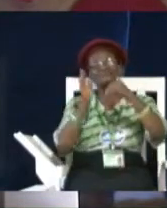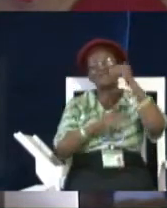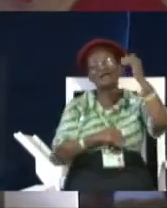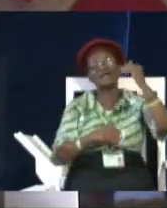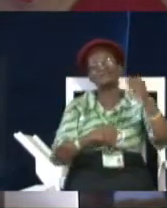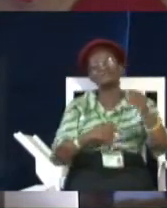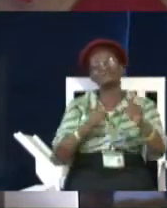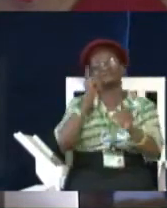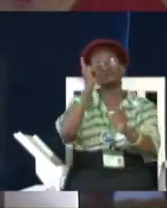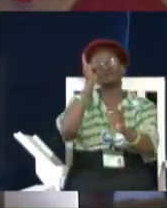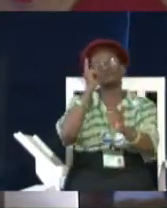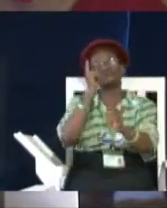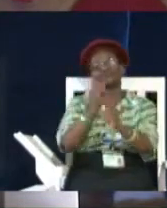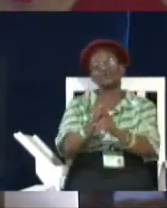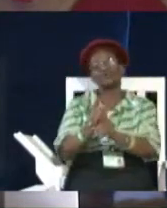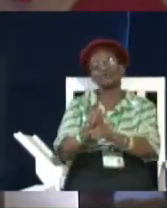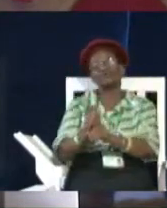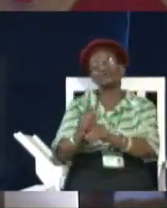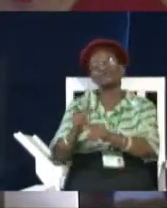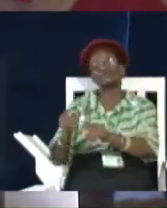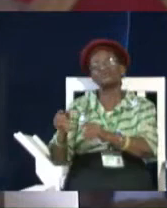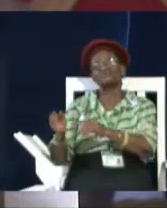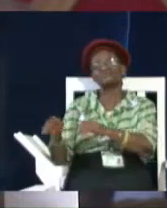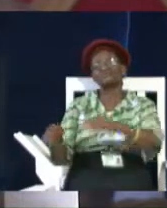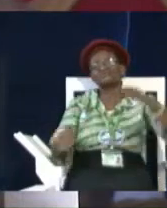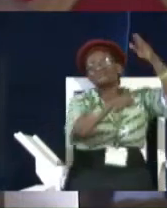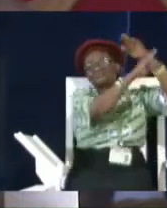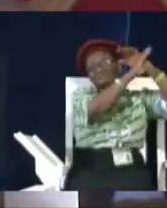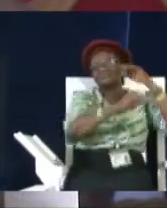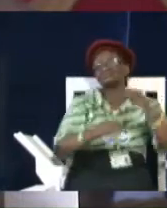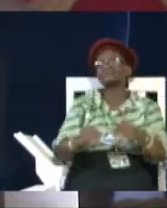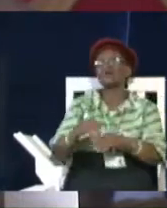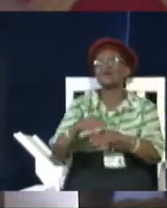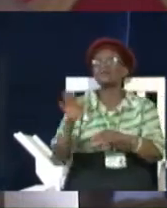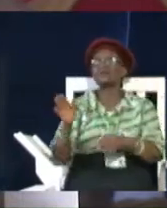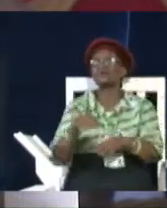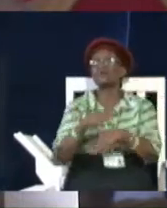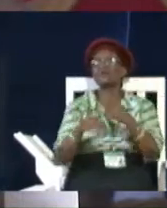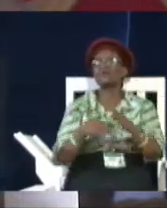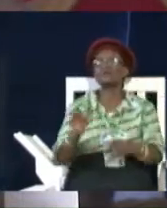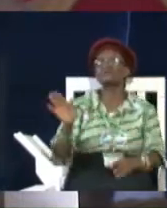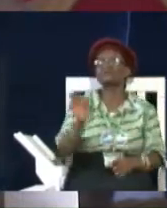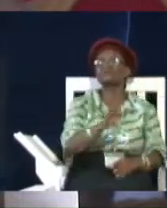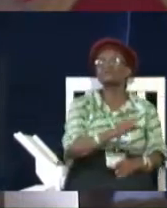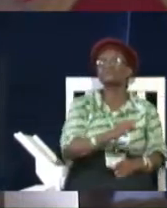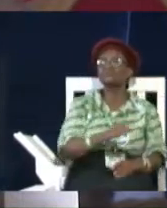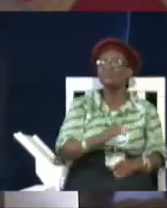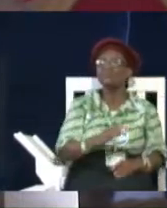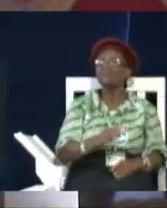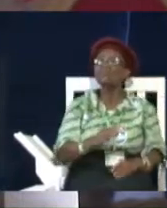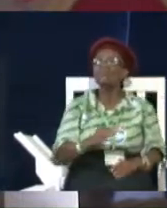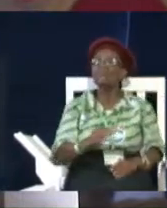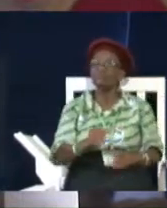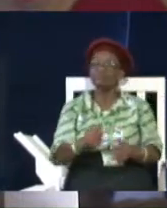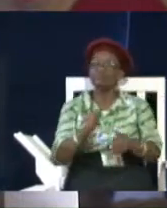rolling away all your sorrows tonight. Mentioning them one by one.